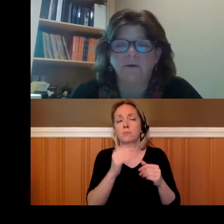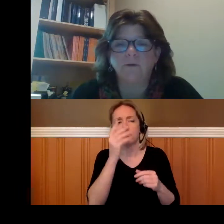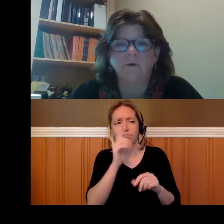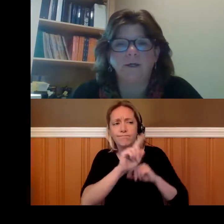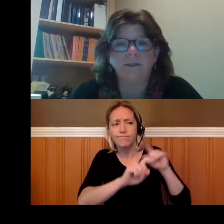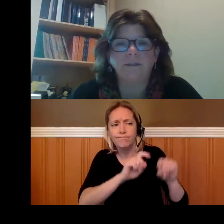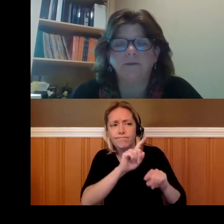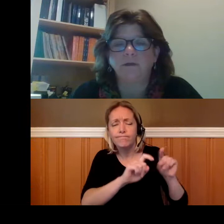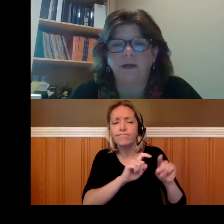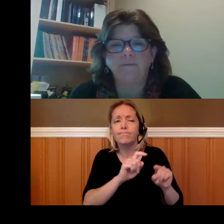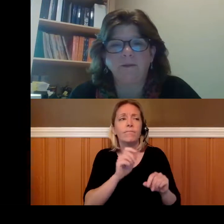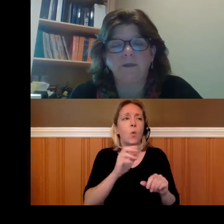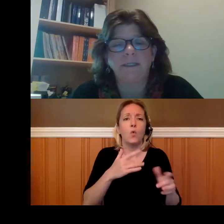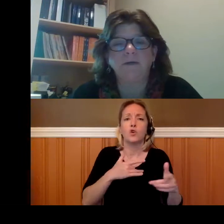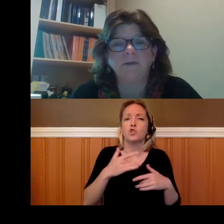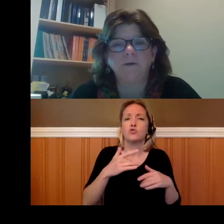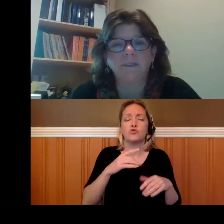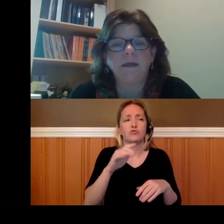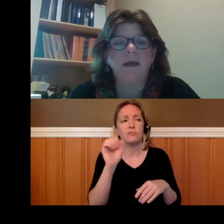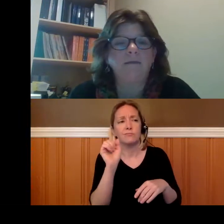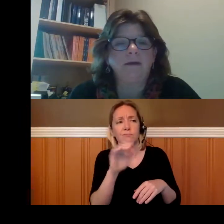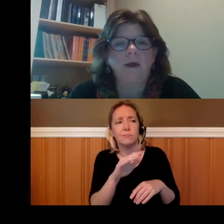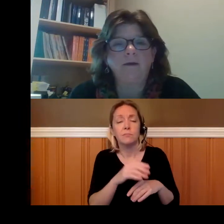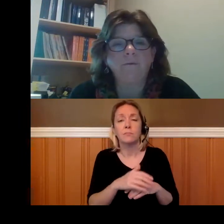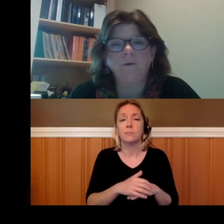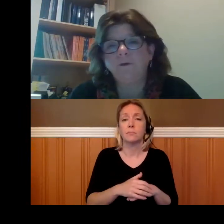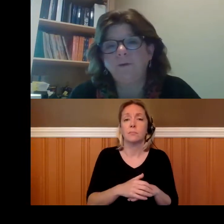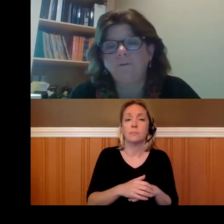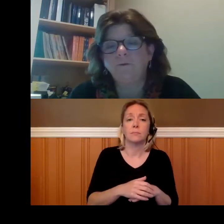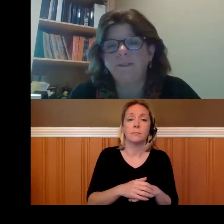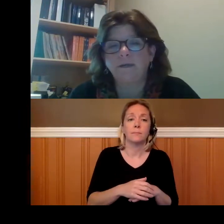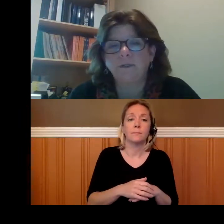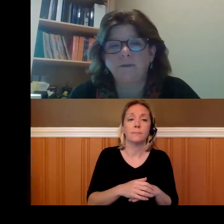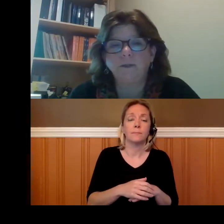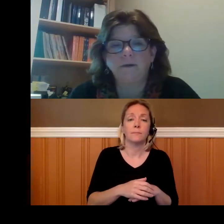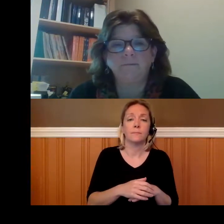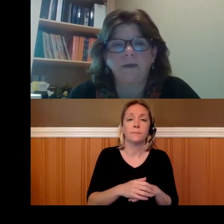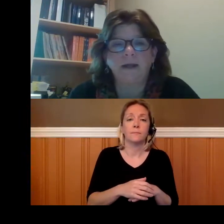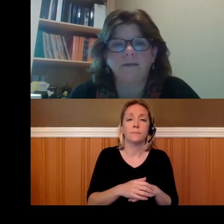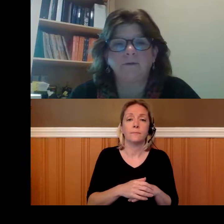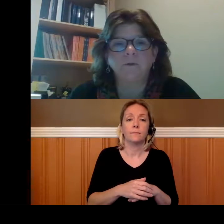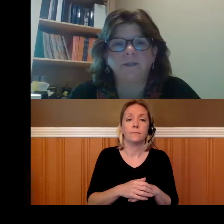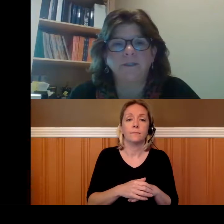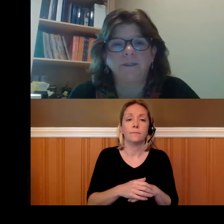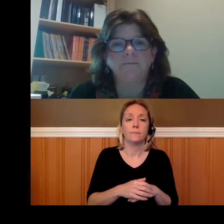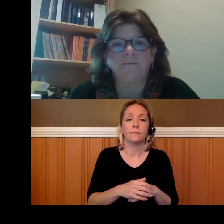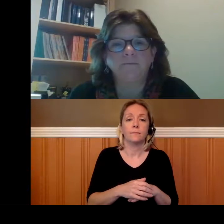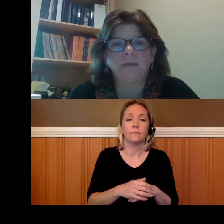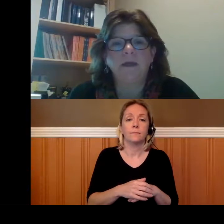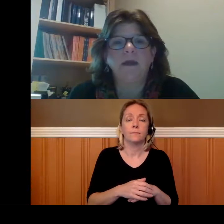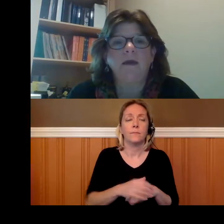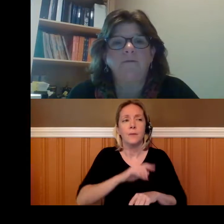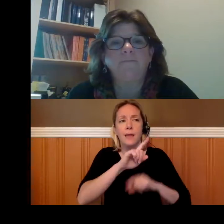have them address any concerns that you have, or if you know before, take your list with you and ask those questions. Find out